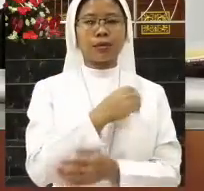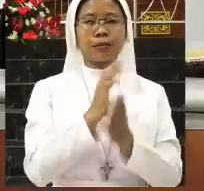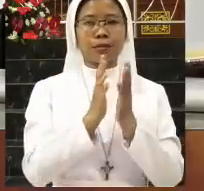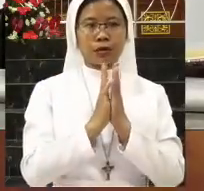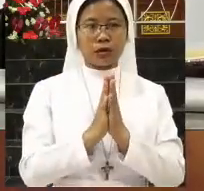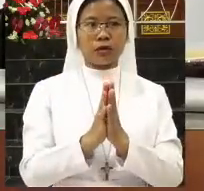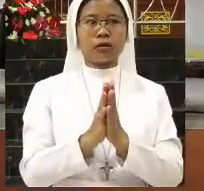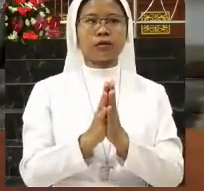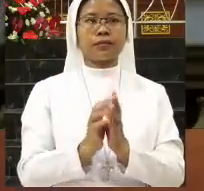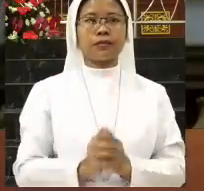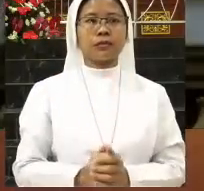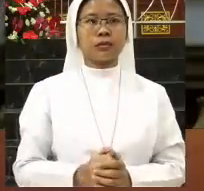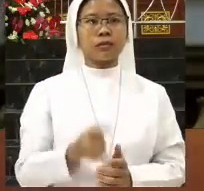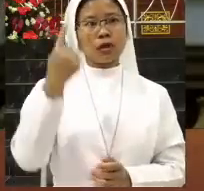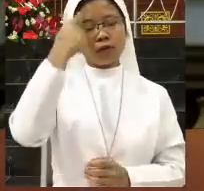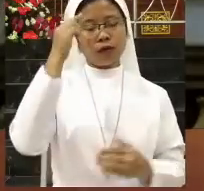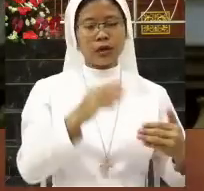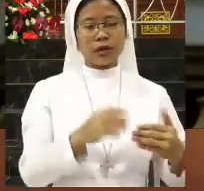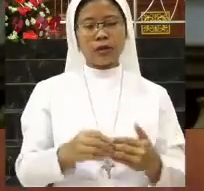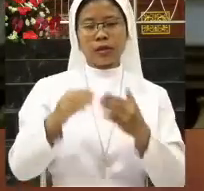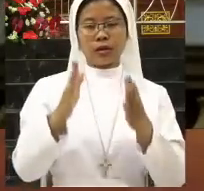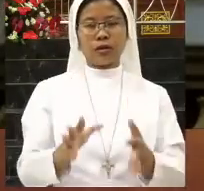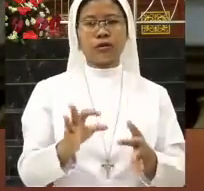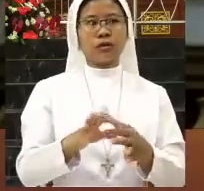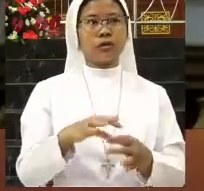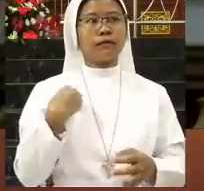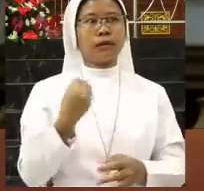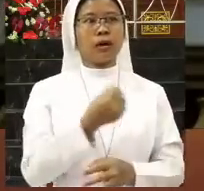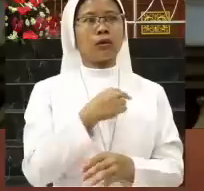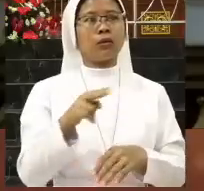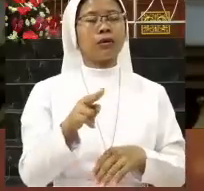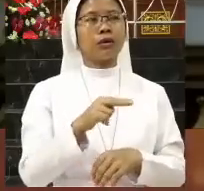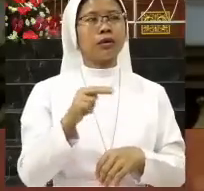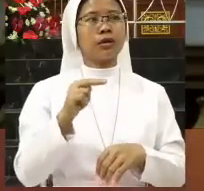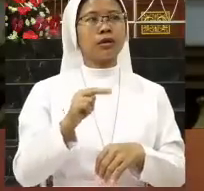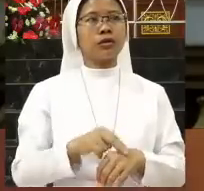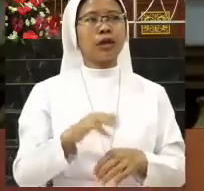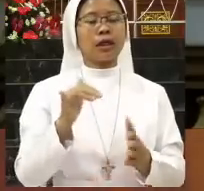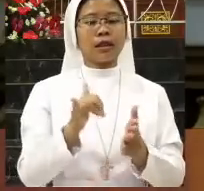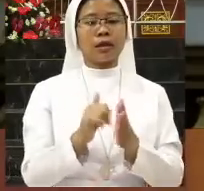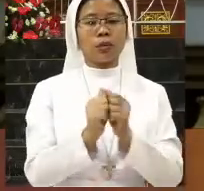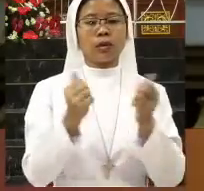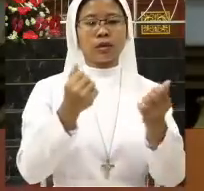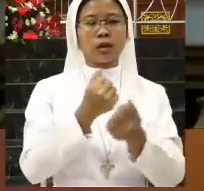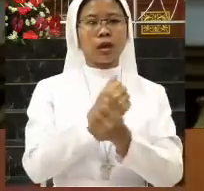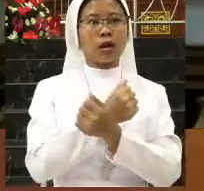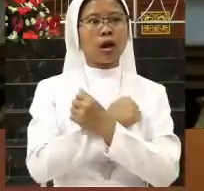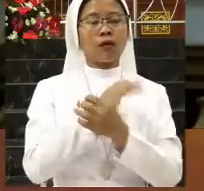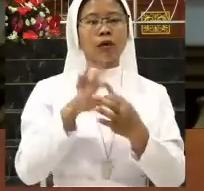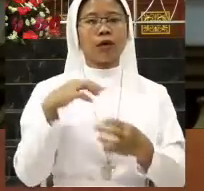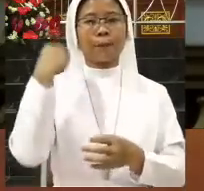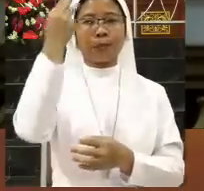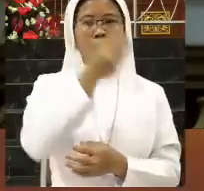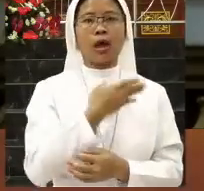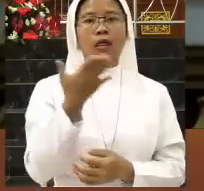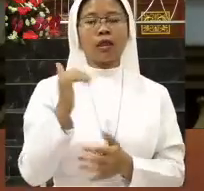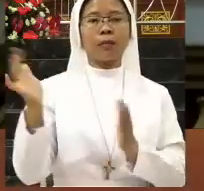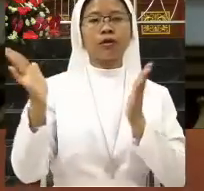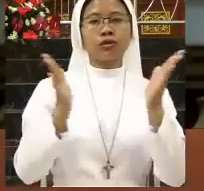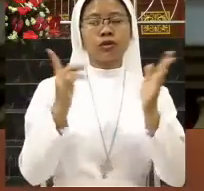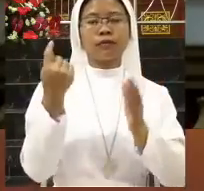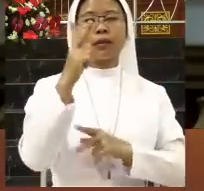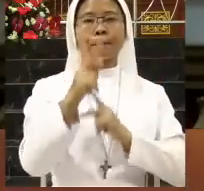prayer. For the leaders of our country, that with the love of Mary, they may serve